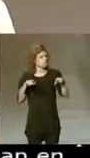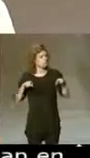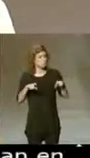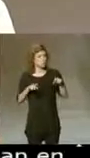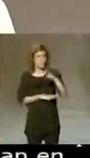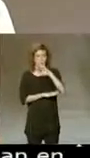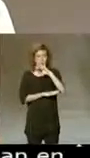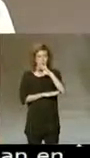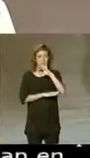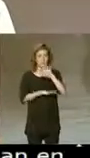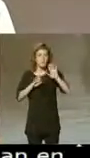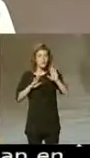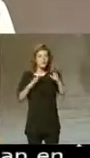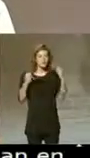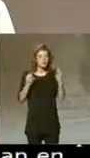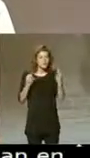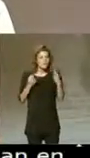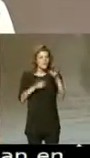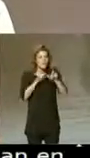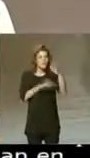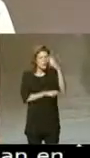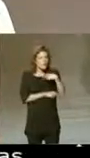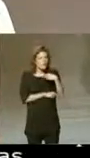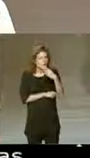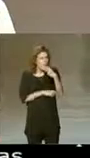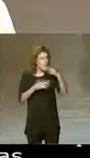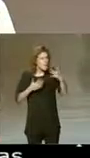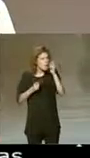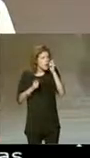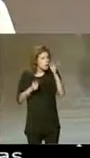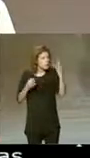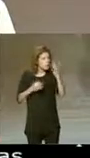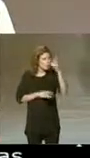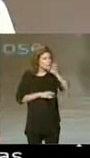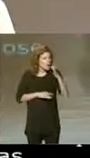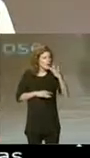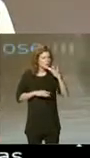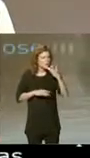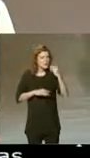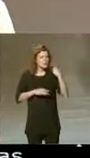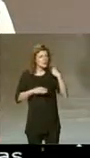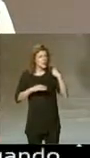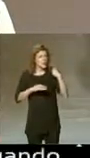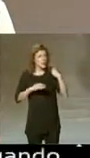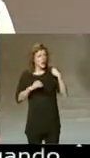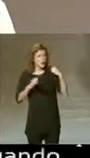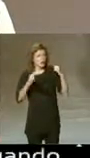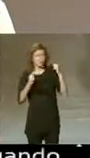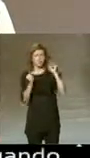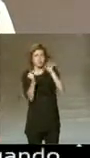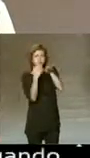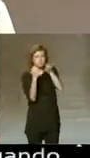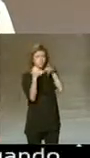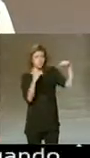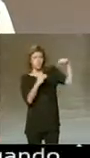are delighted, especially those in a wheelchair. But those visually impaired, they don't know when are they crossing